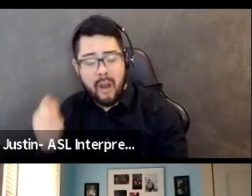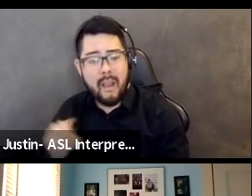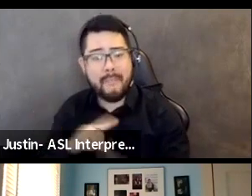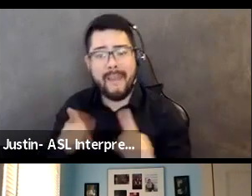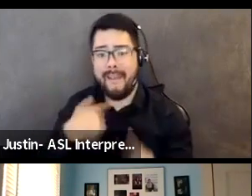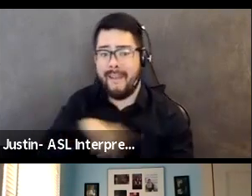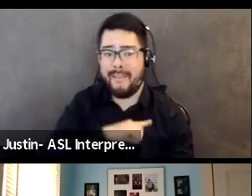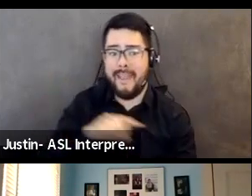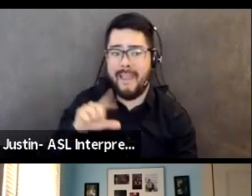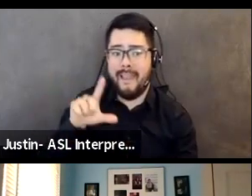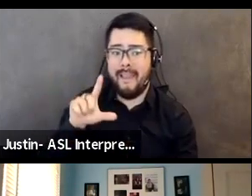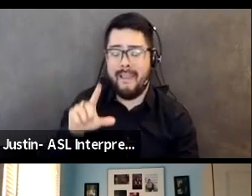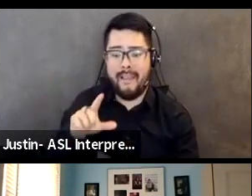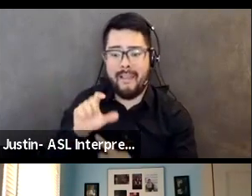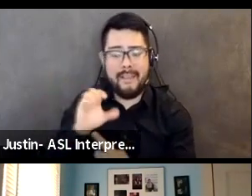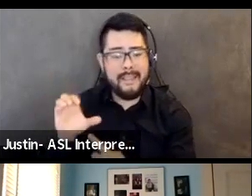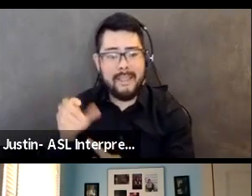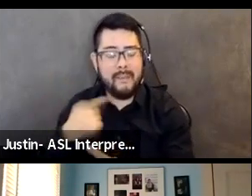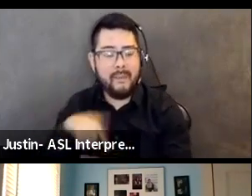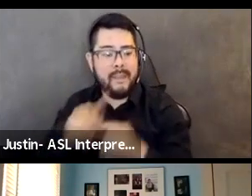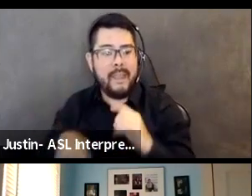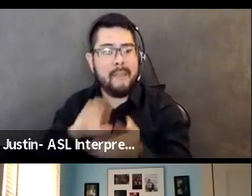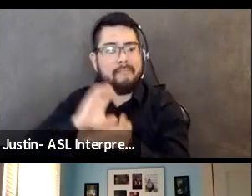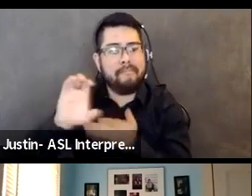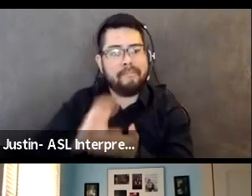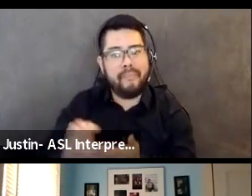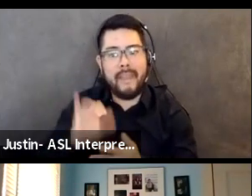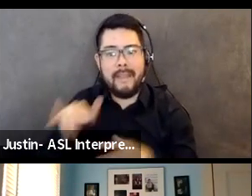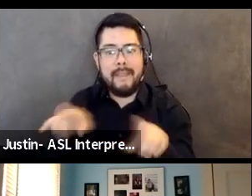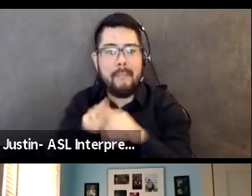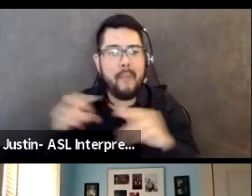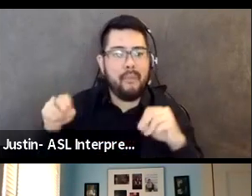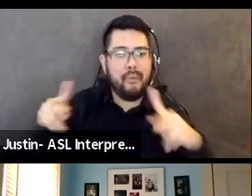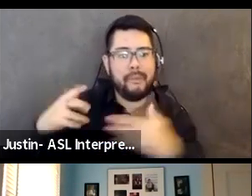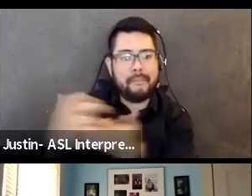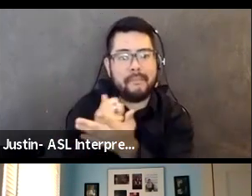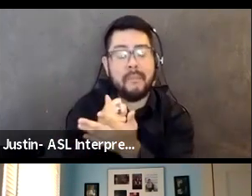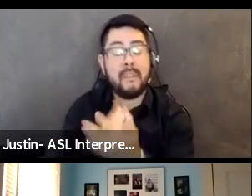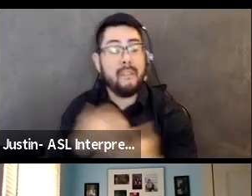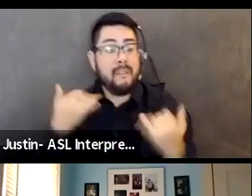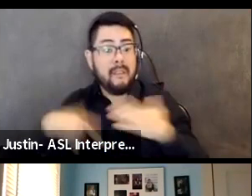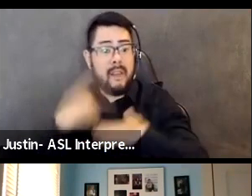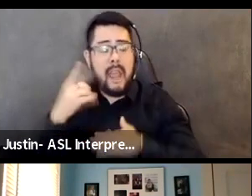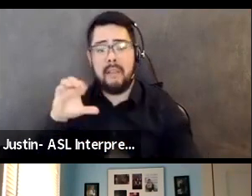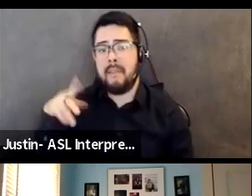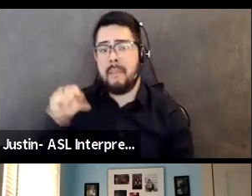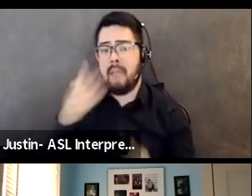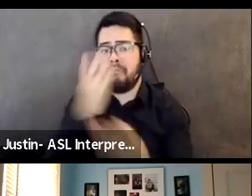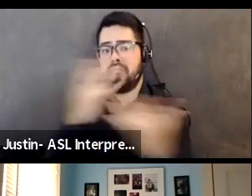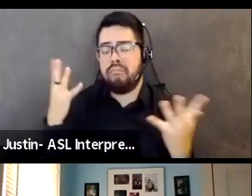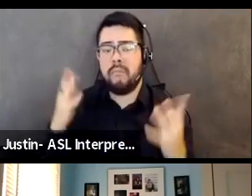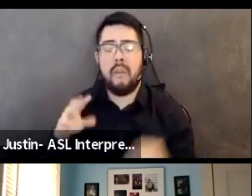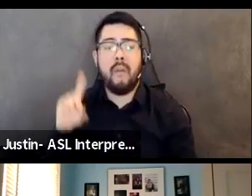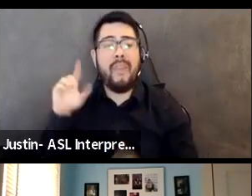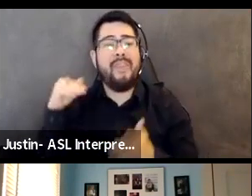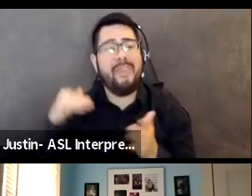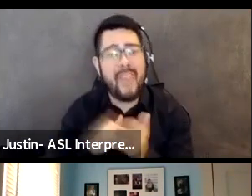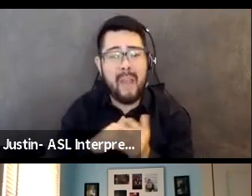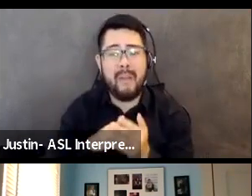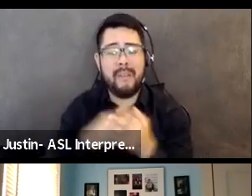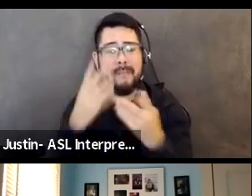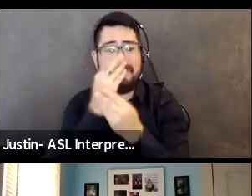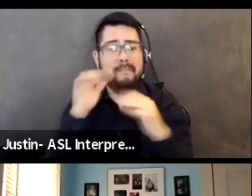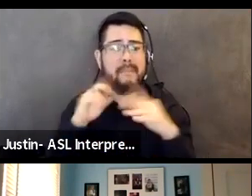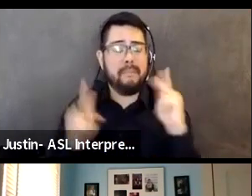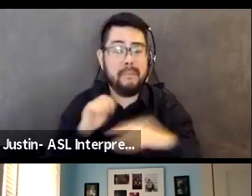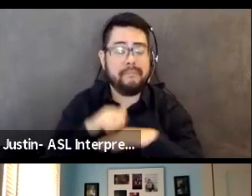decide about investing those same funds and alternatives today cbs is sending a thousand school clerks predominantly women of